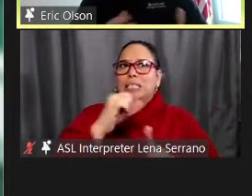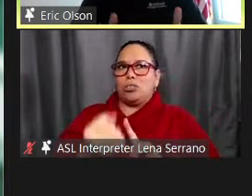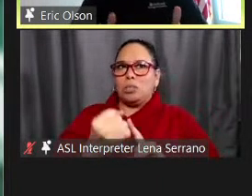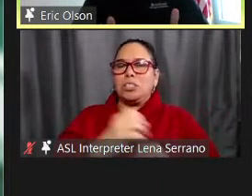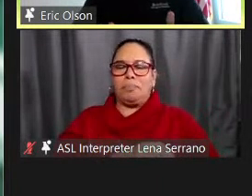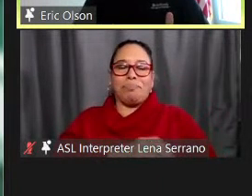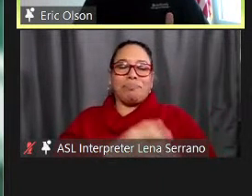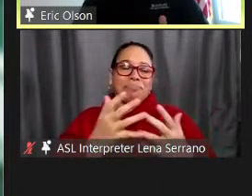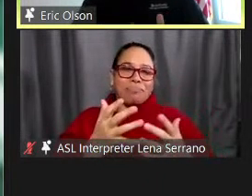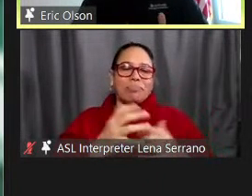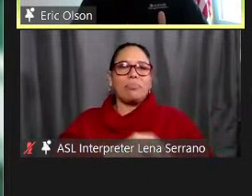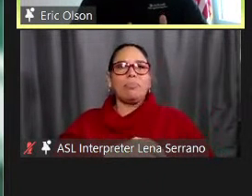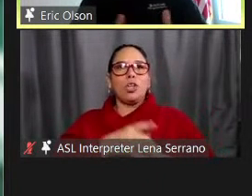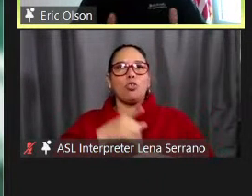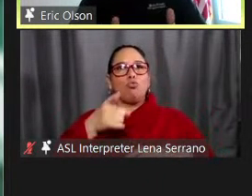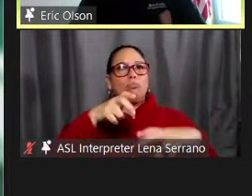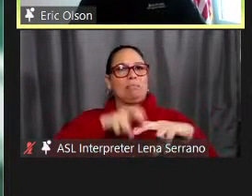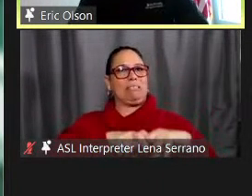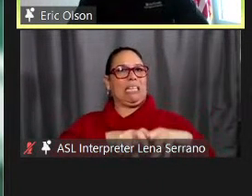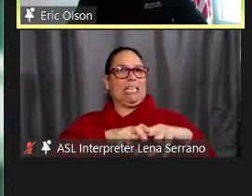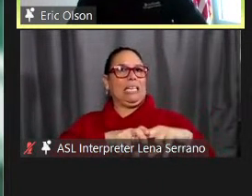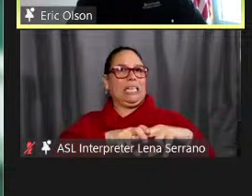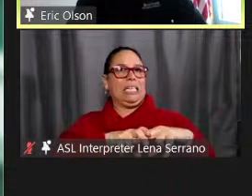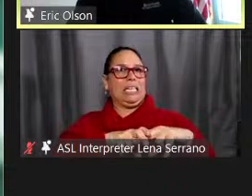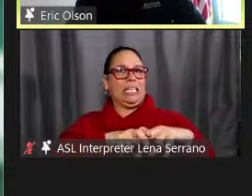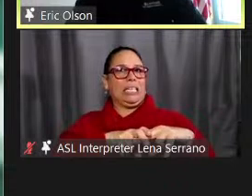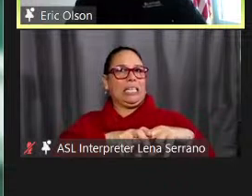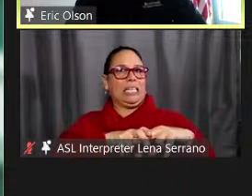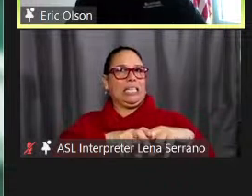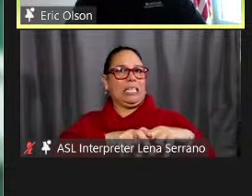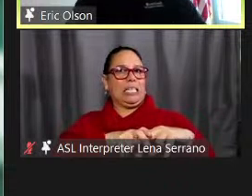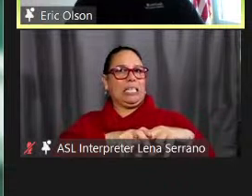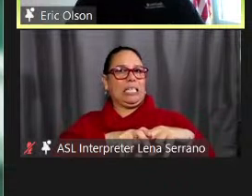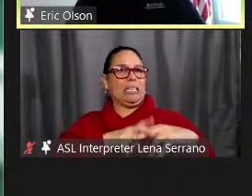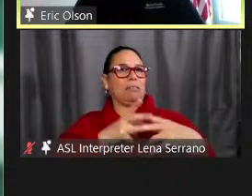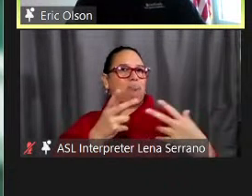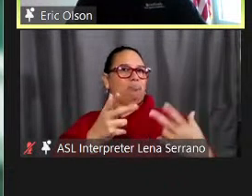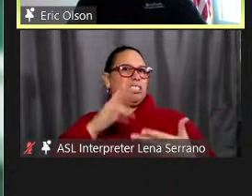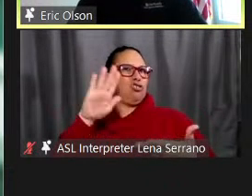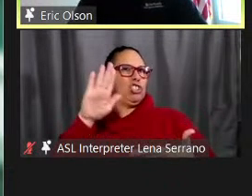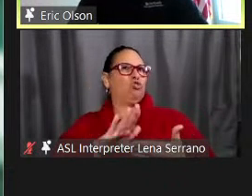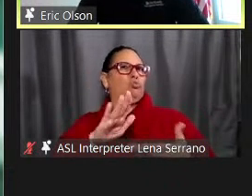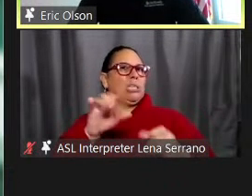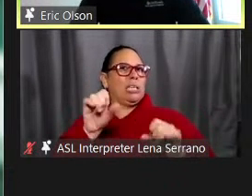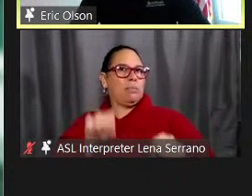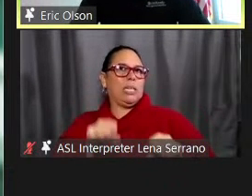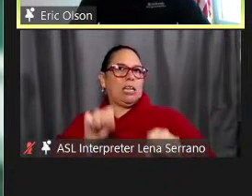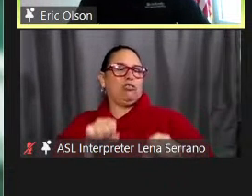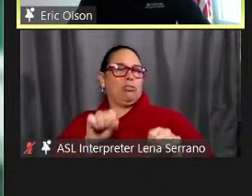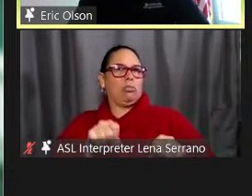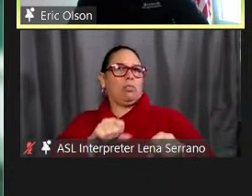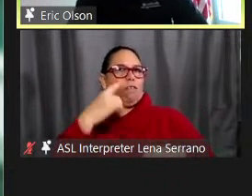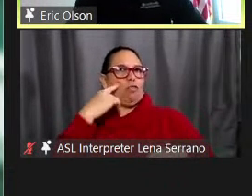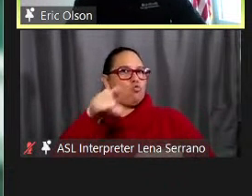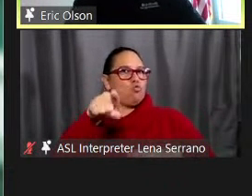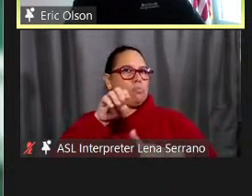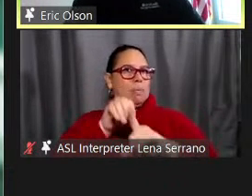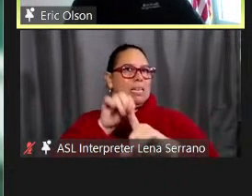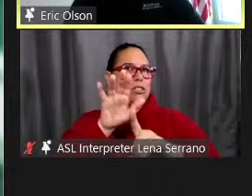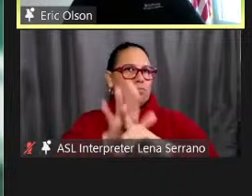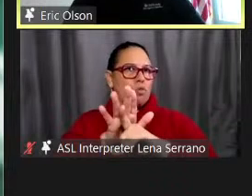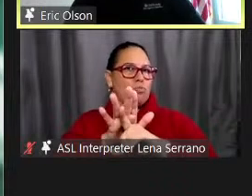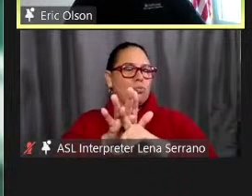You merely just sitting here listening to these techniques in this lecture is reducing the potential for you to be exposed to one of